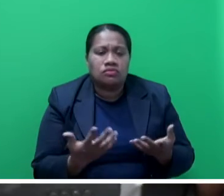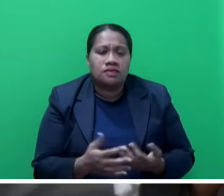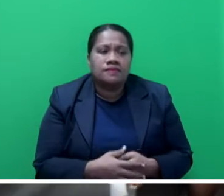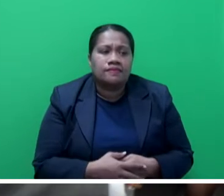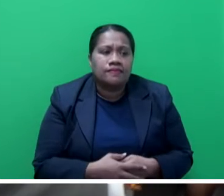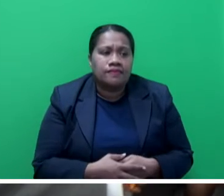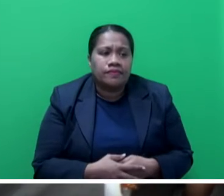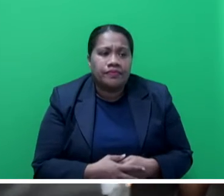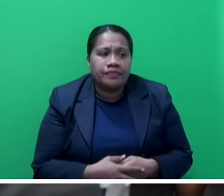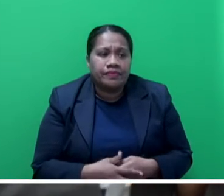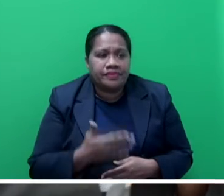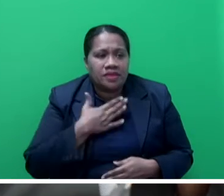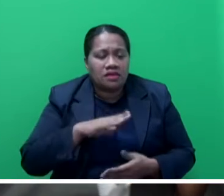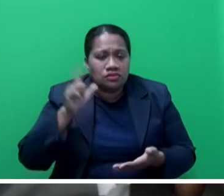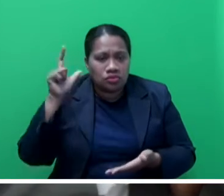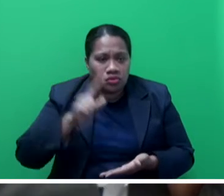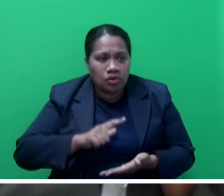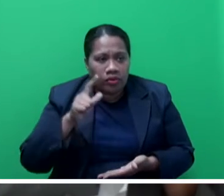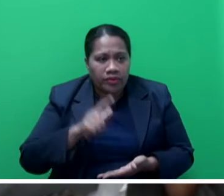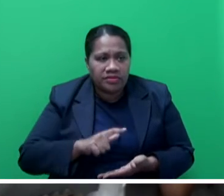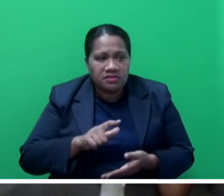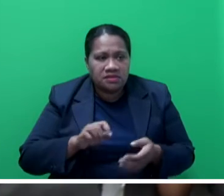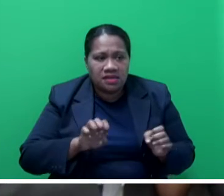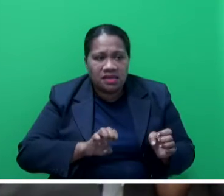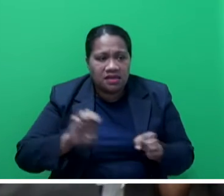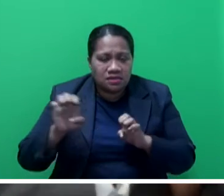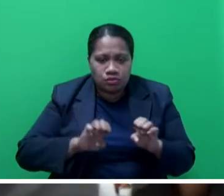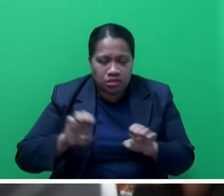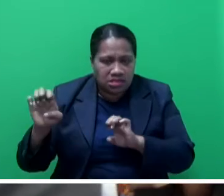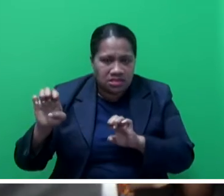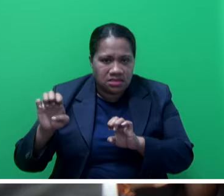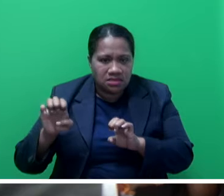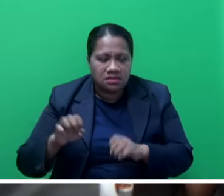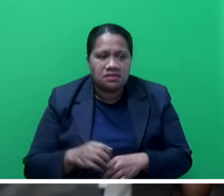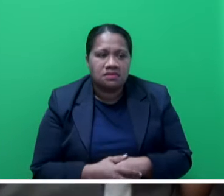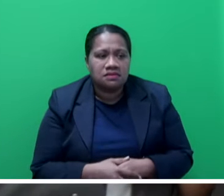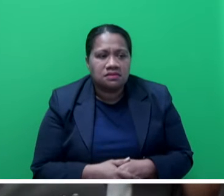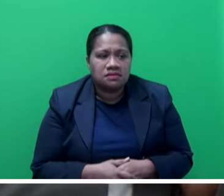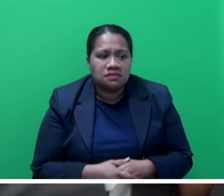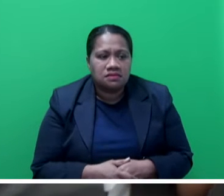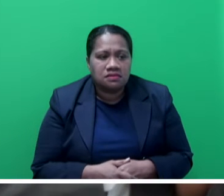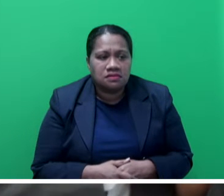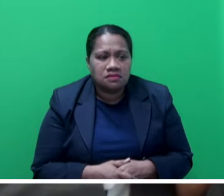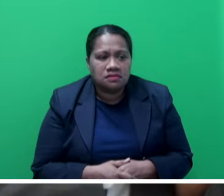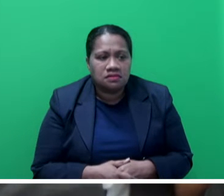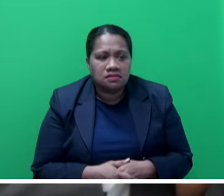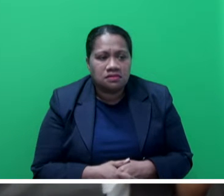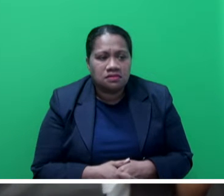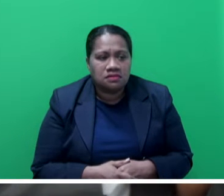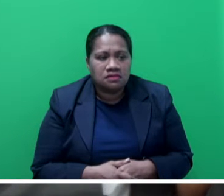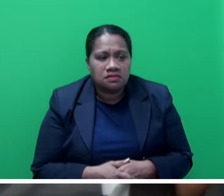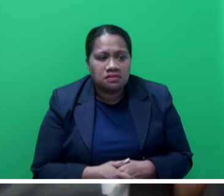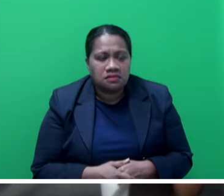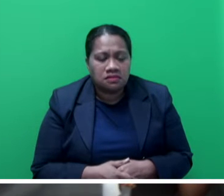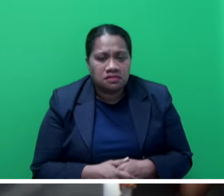lower the exports of Covishield, which is the AstraZeneca vaccine that's being produced in the Serum Institute